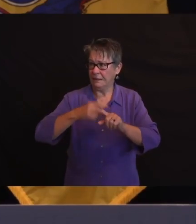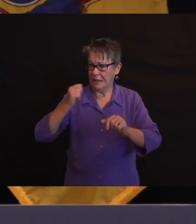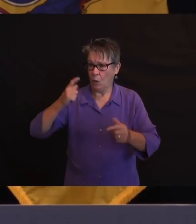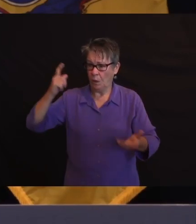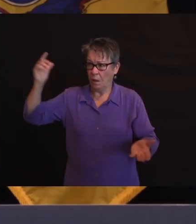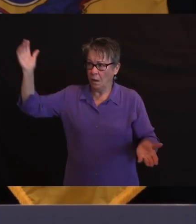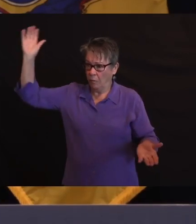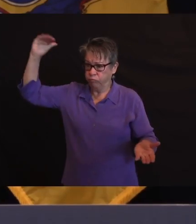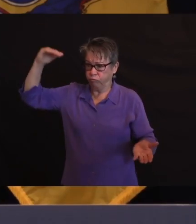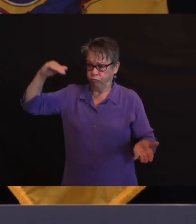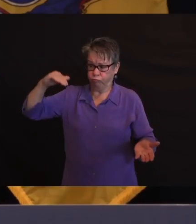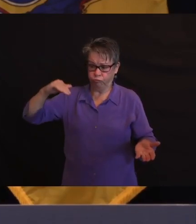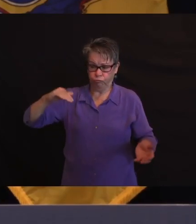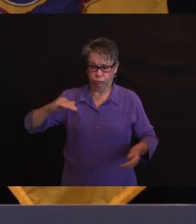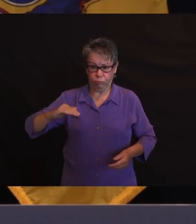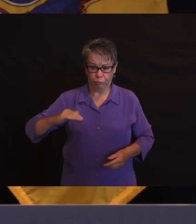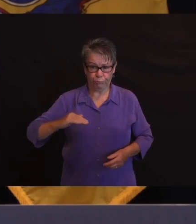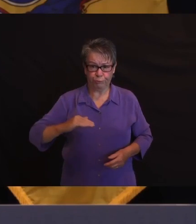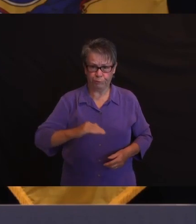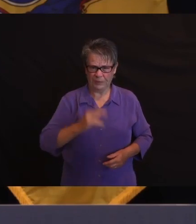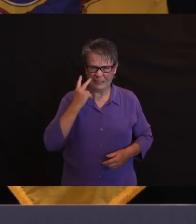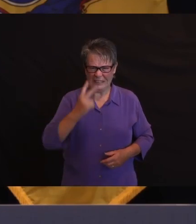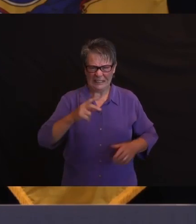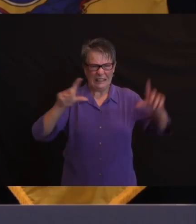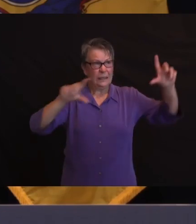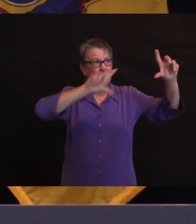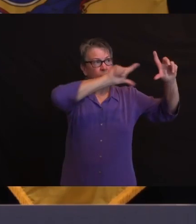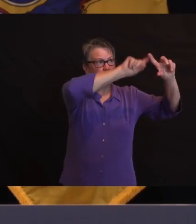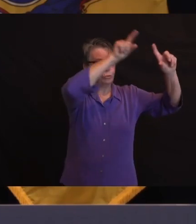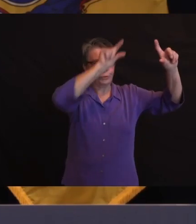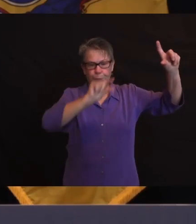sort of a zone. And let's hope it stays that way.